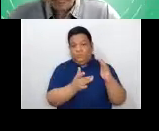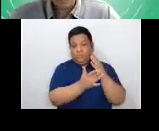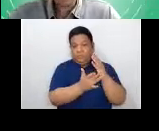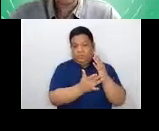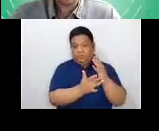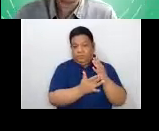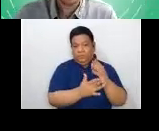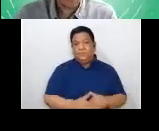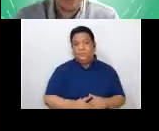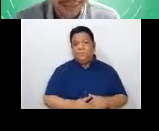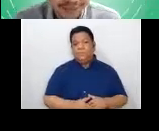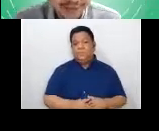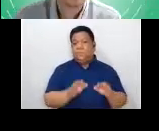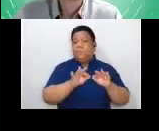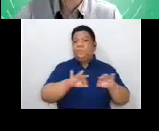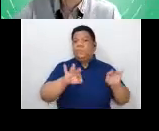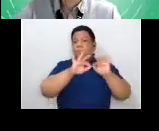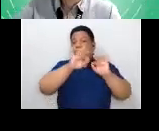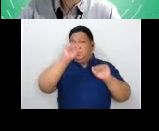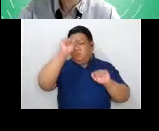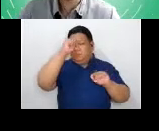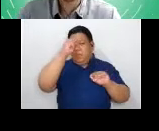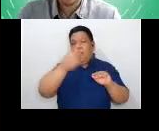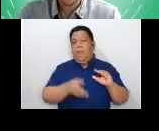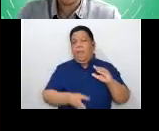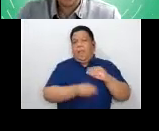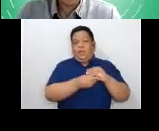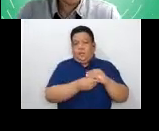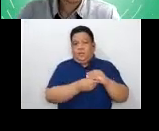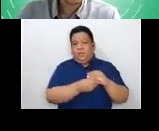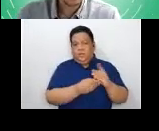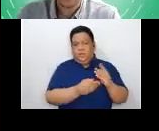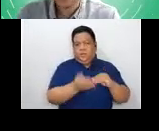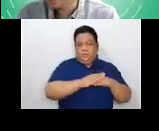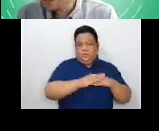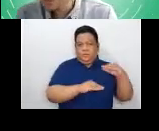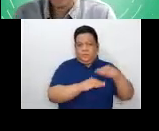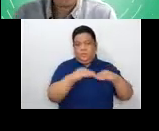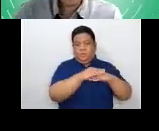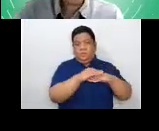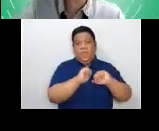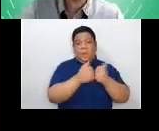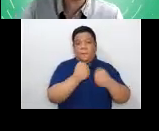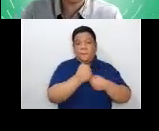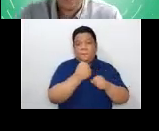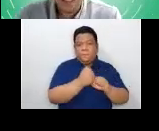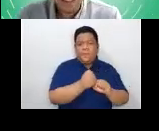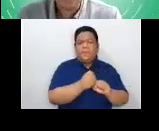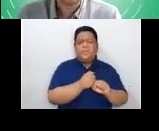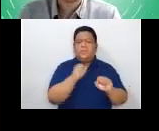the important thing to remember is that they're all additive. So it helps us to understand them. And the things you can make with them are kind of virtually